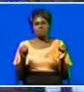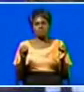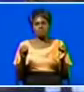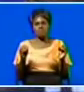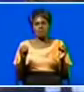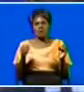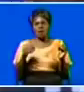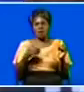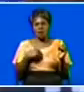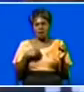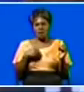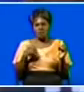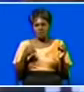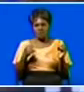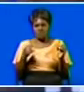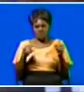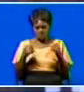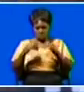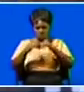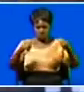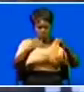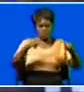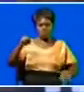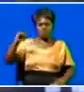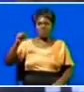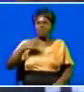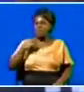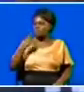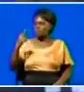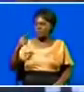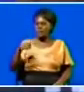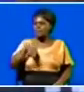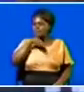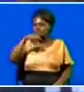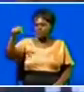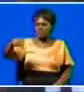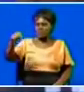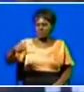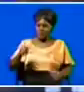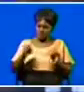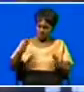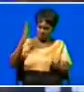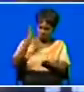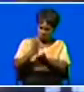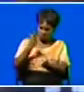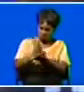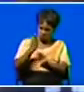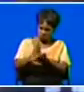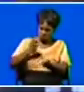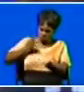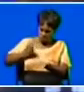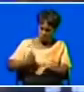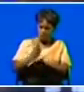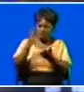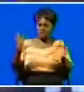He has thrived on divisive politics. And I want to tell him today, if he was sincere, if he was honest